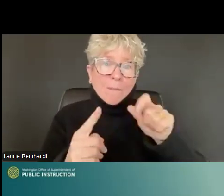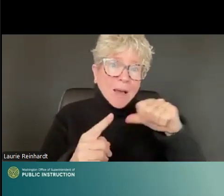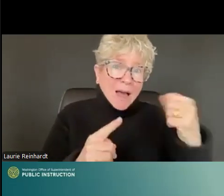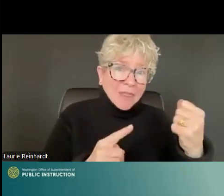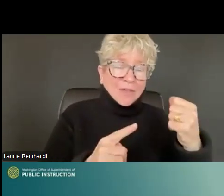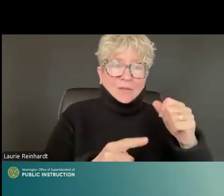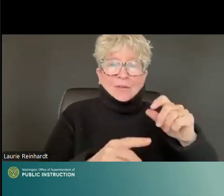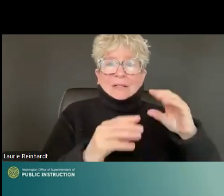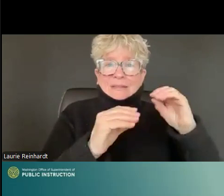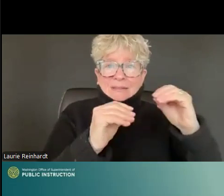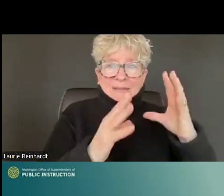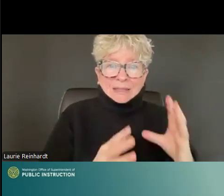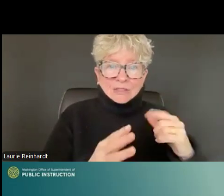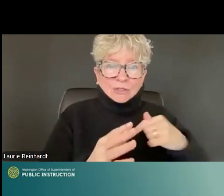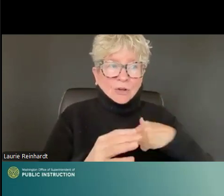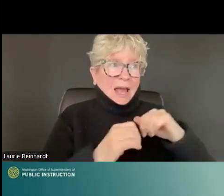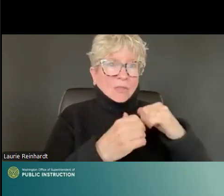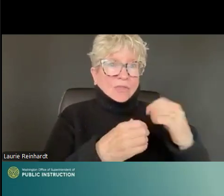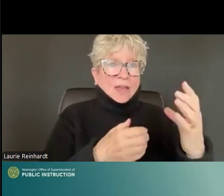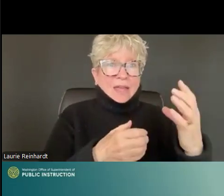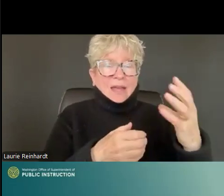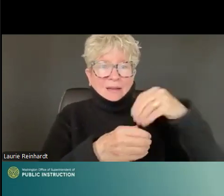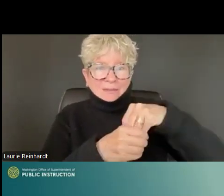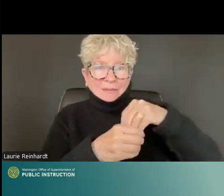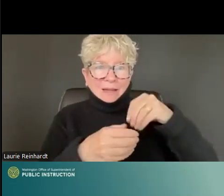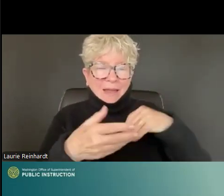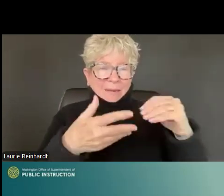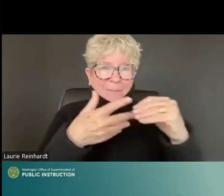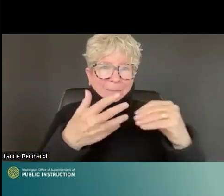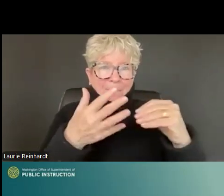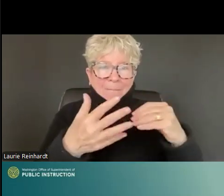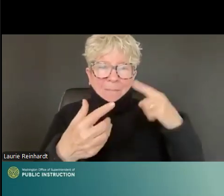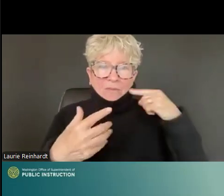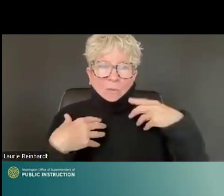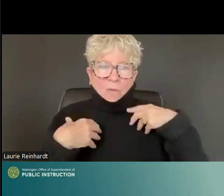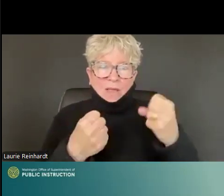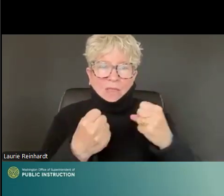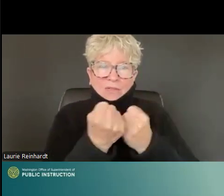classrooms and get you the resources to help you get started.